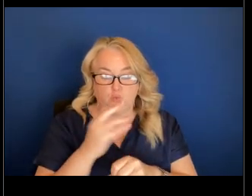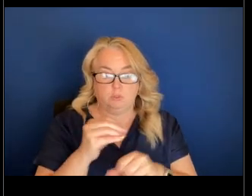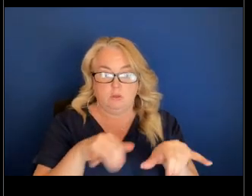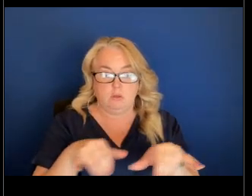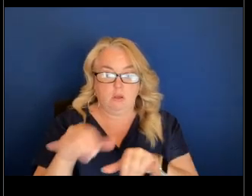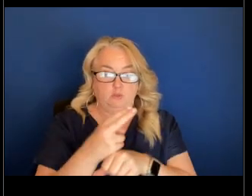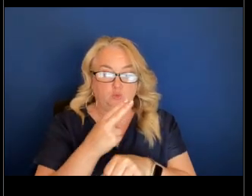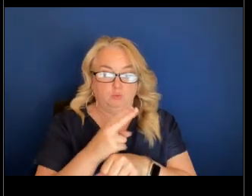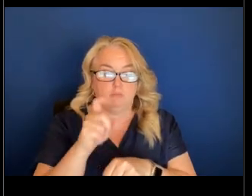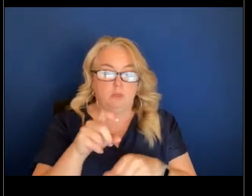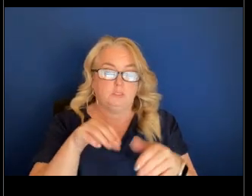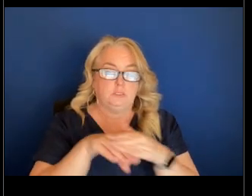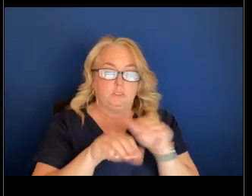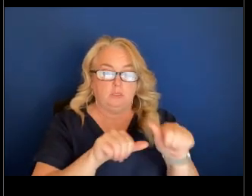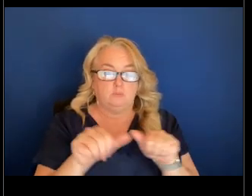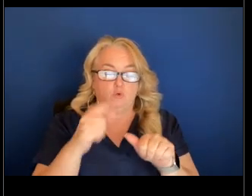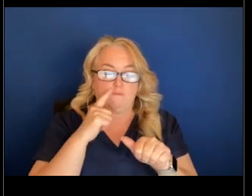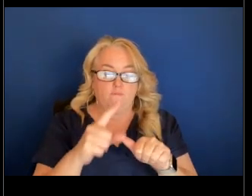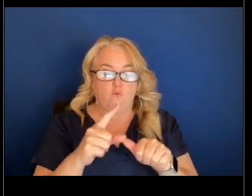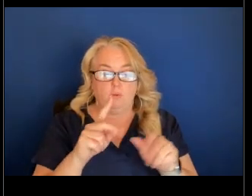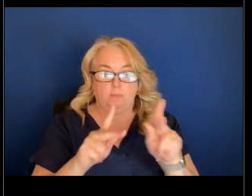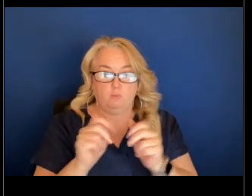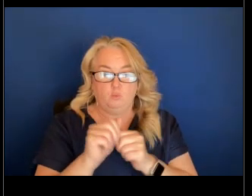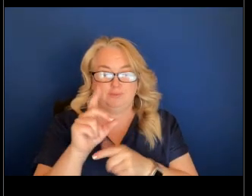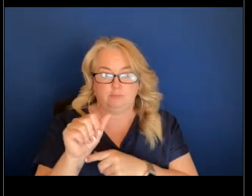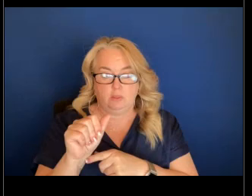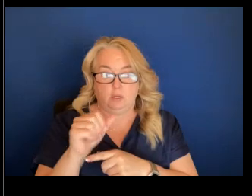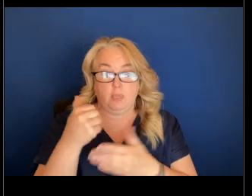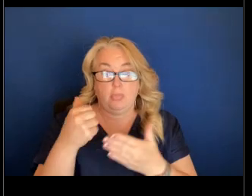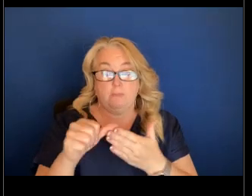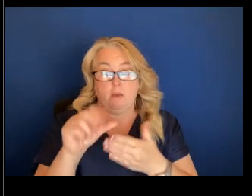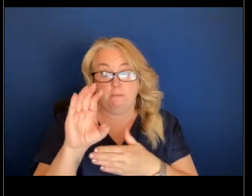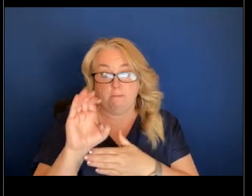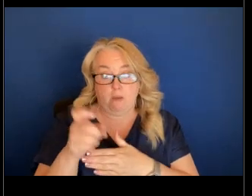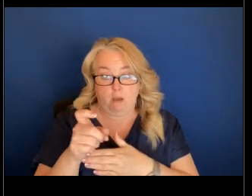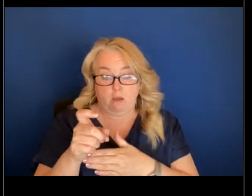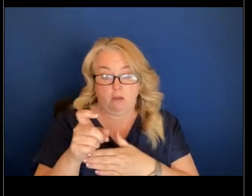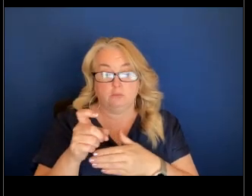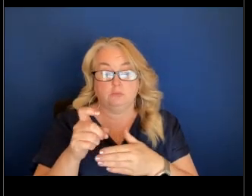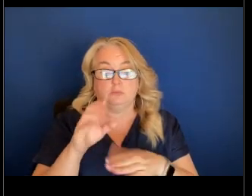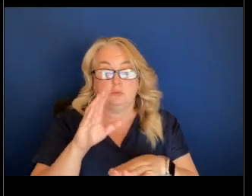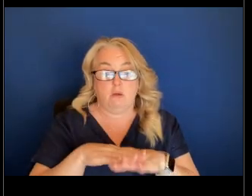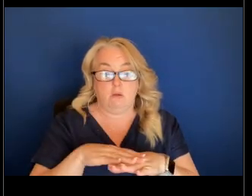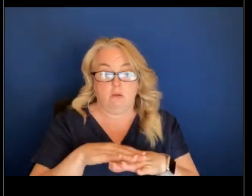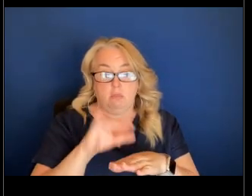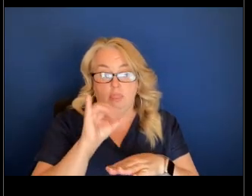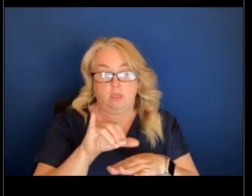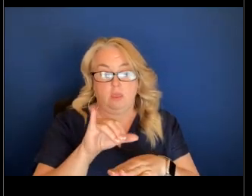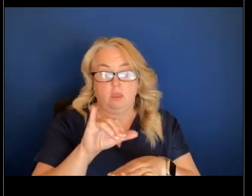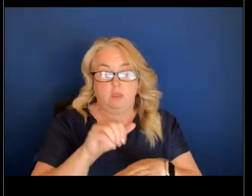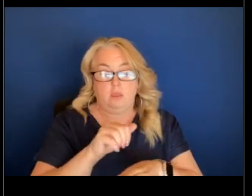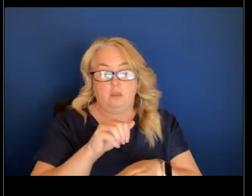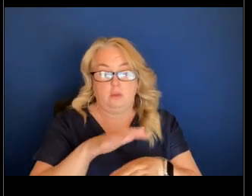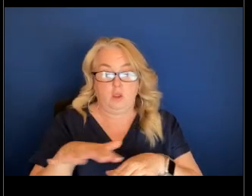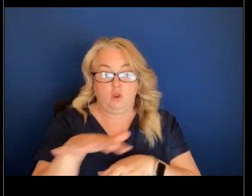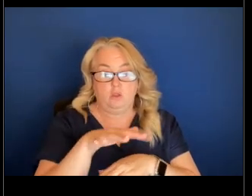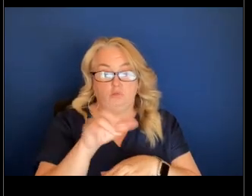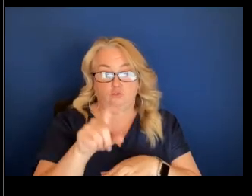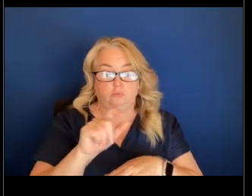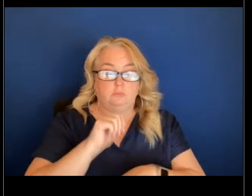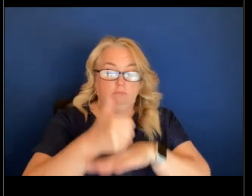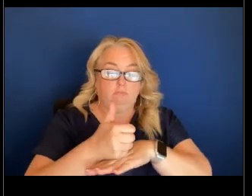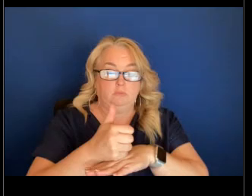persons with disabilities. The mailboxes serving covered dwelling units should be mounted between 15 inches